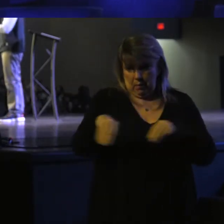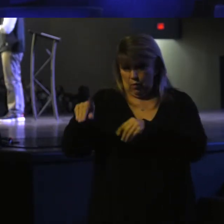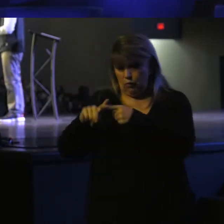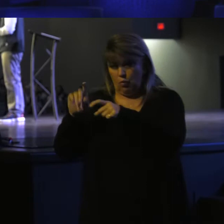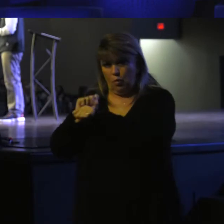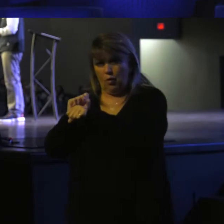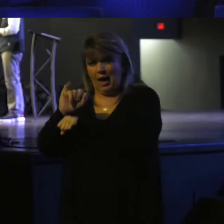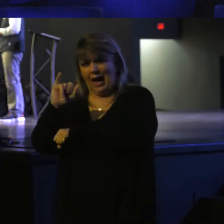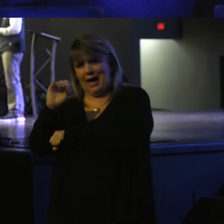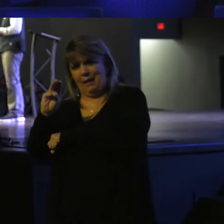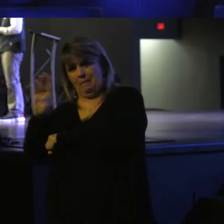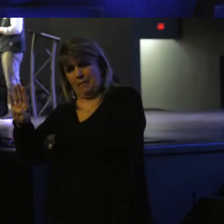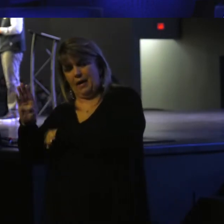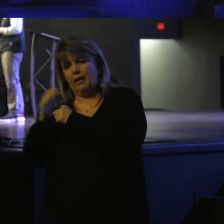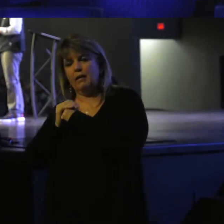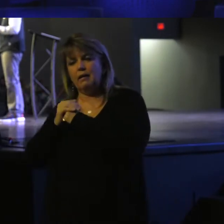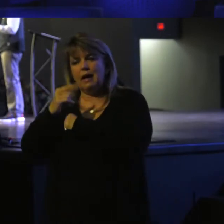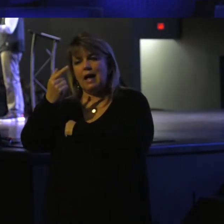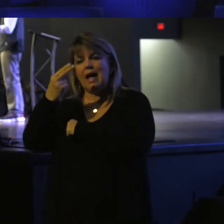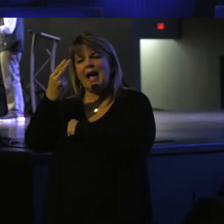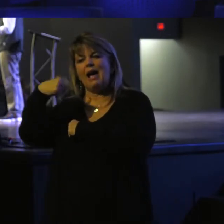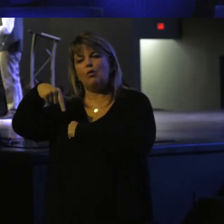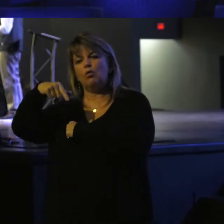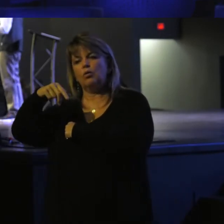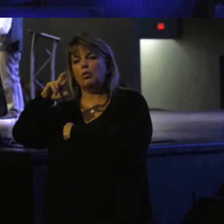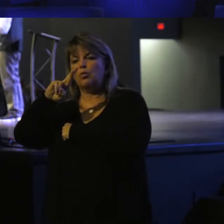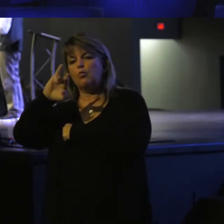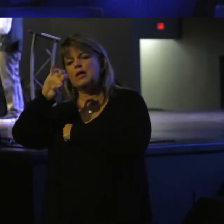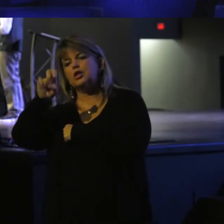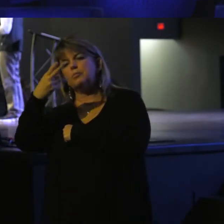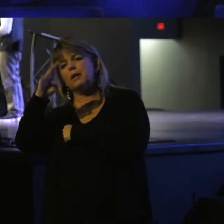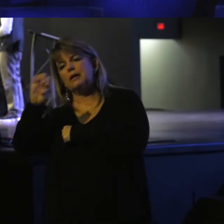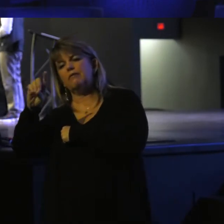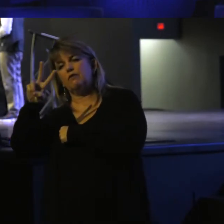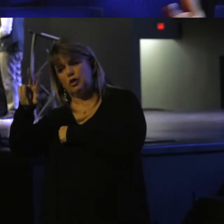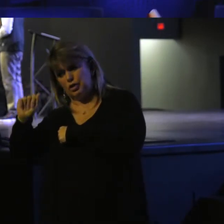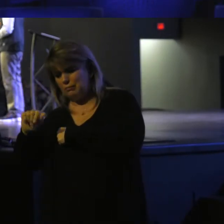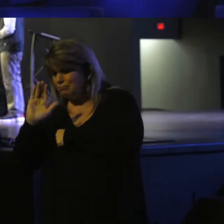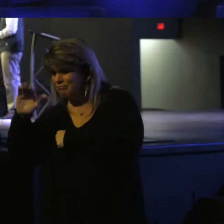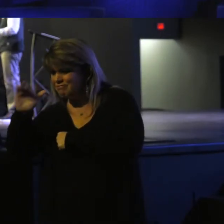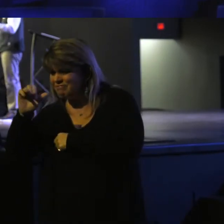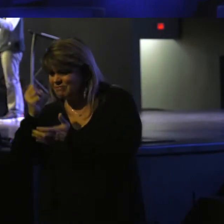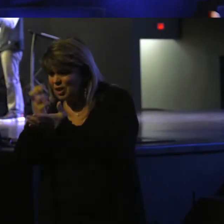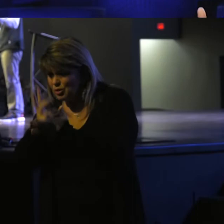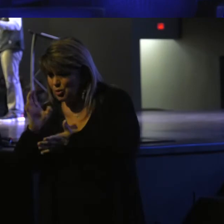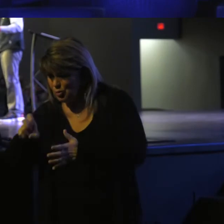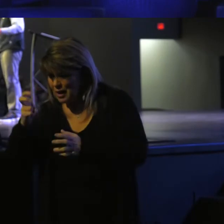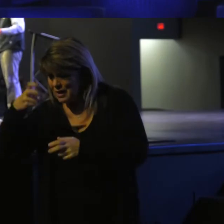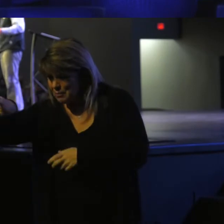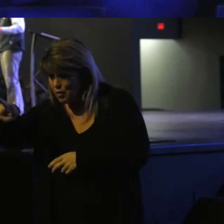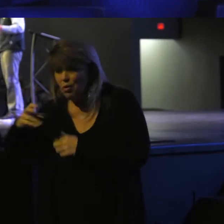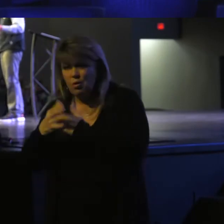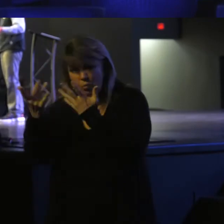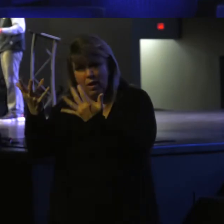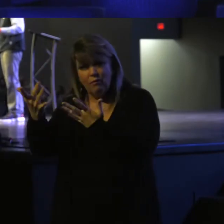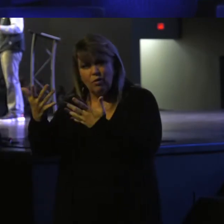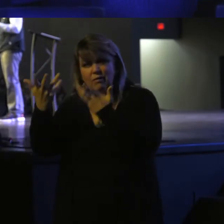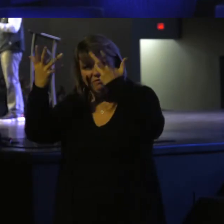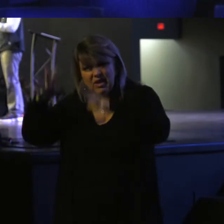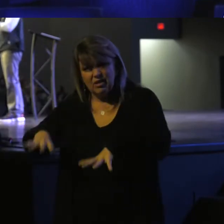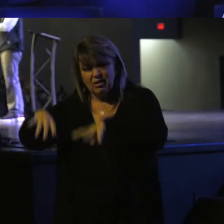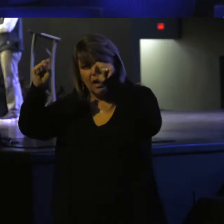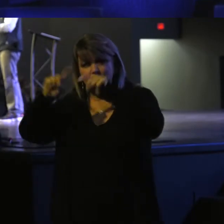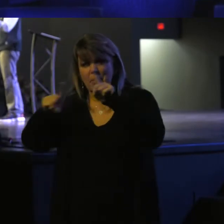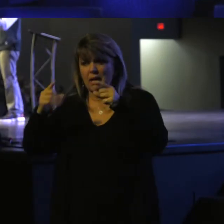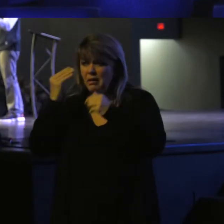work with the IMB, which is headquartered in Richmond, Virginia. So I reached out to our social worker and I said, hey, we're going to be moving and we've been waiting on you to finish this adoption up,